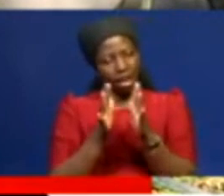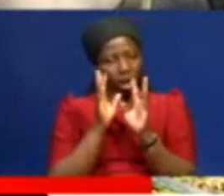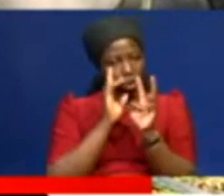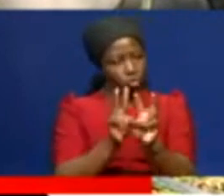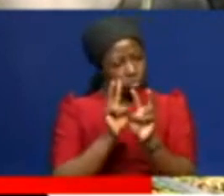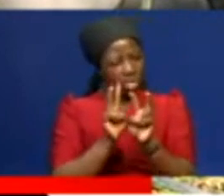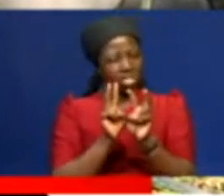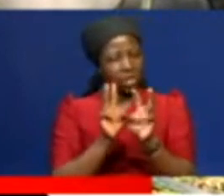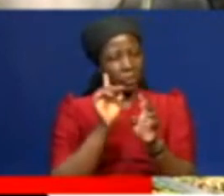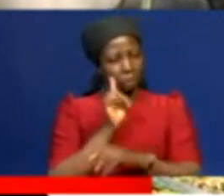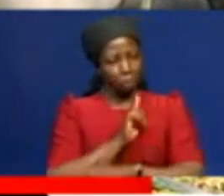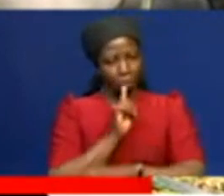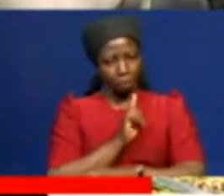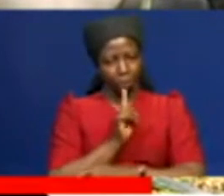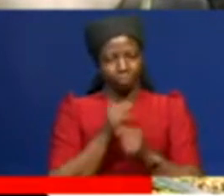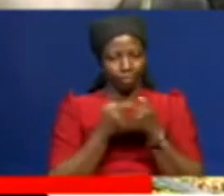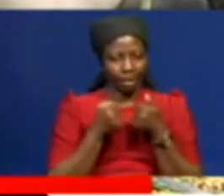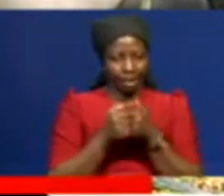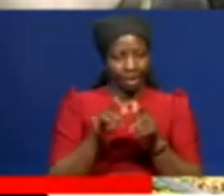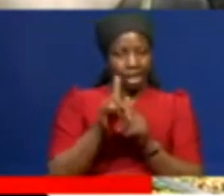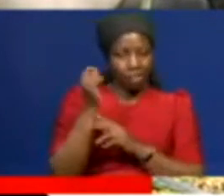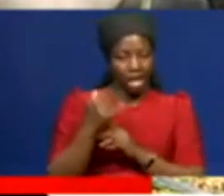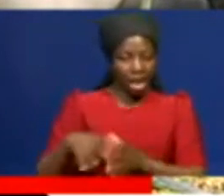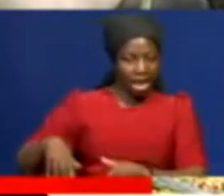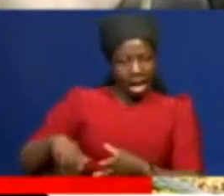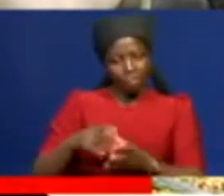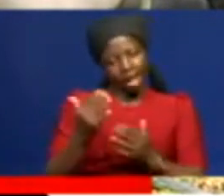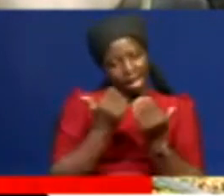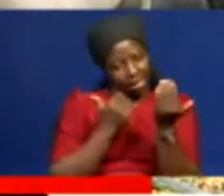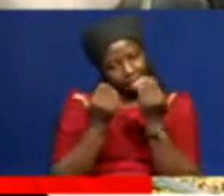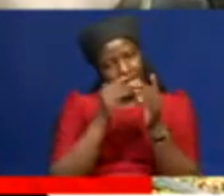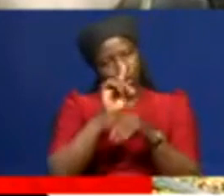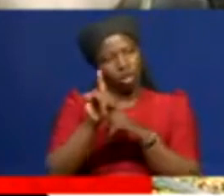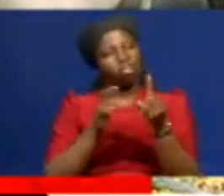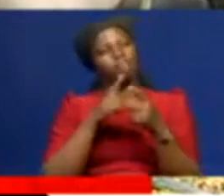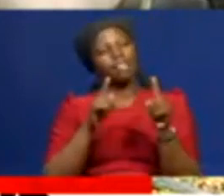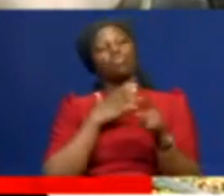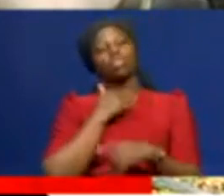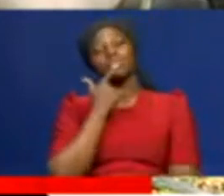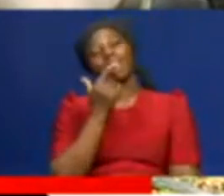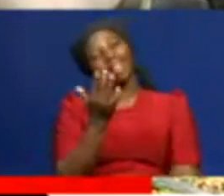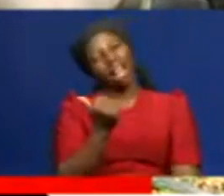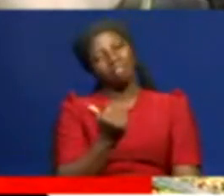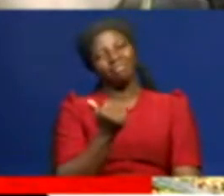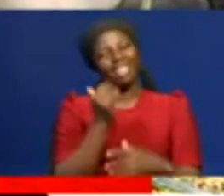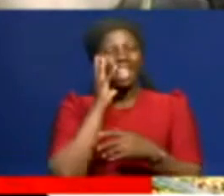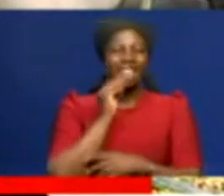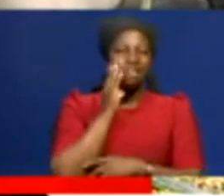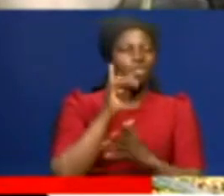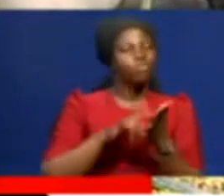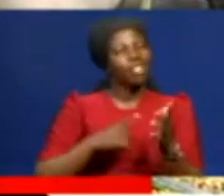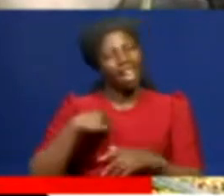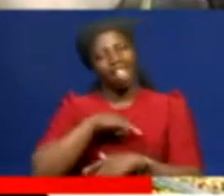And even Kenya Rugby, they're still asking questions, but we want to tell them, come and experience what we are capable of doing in